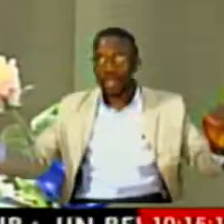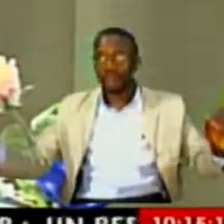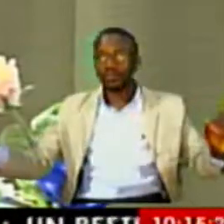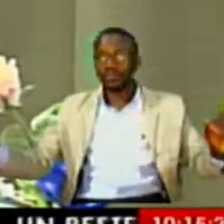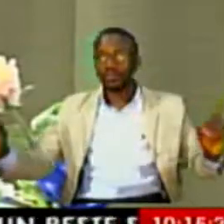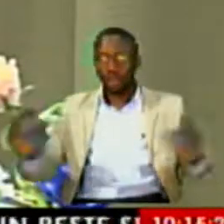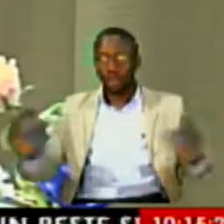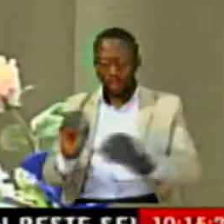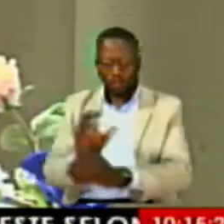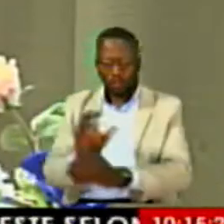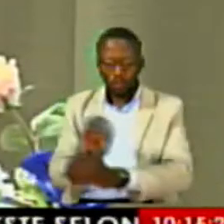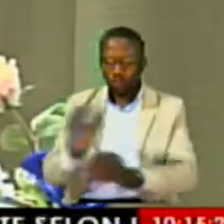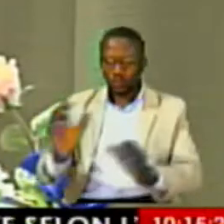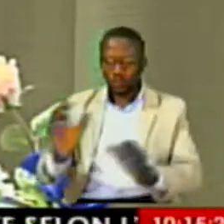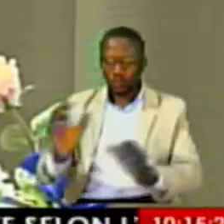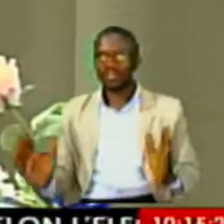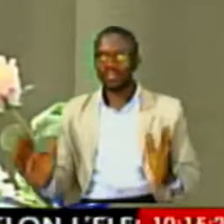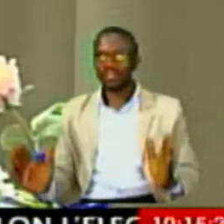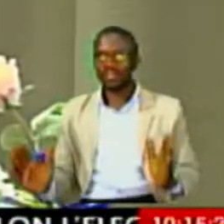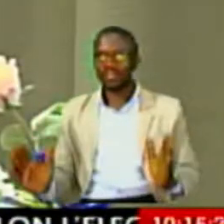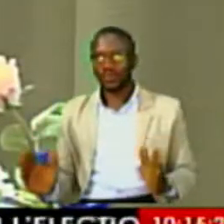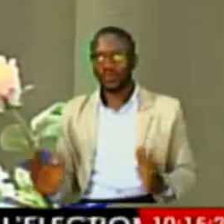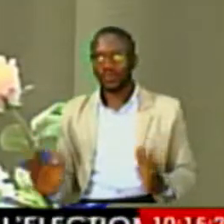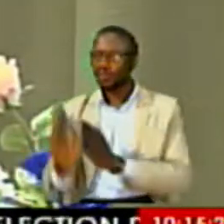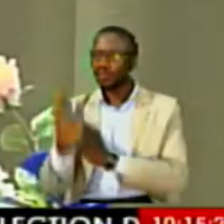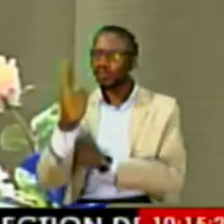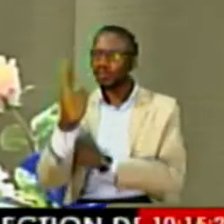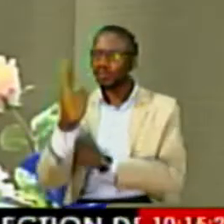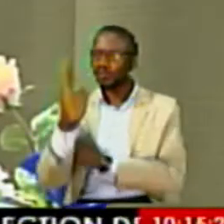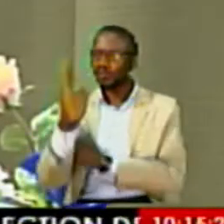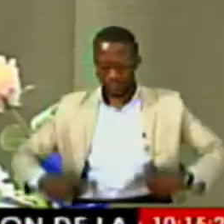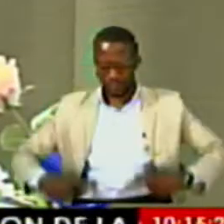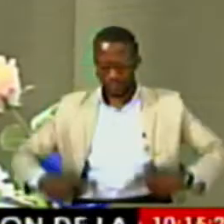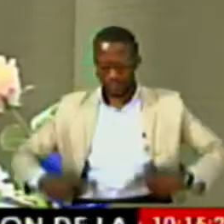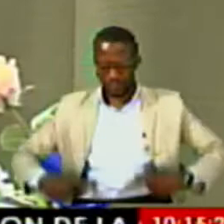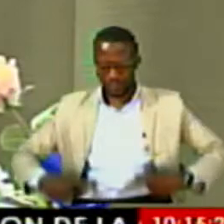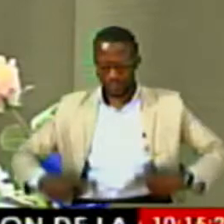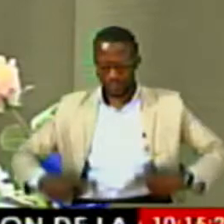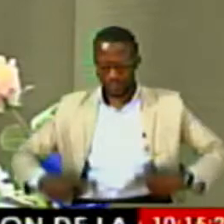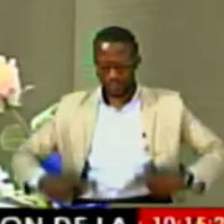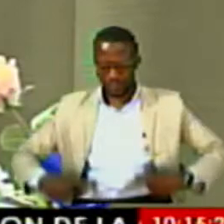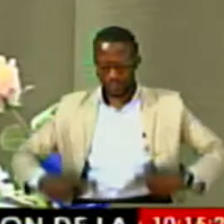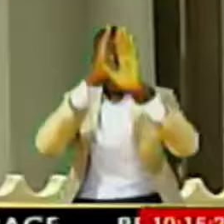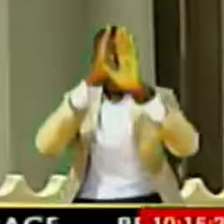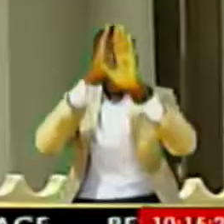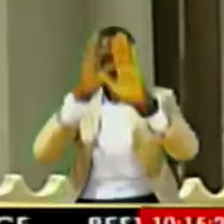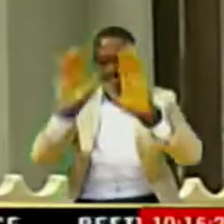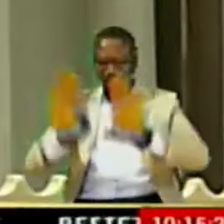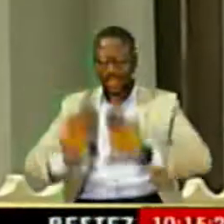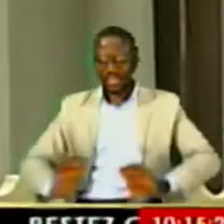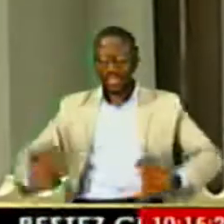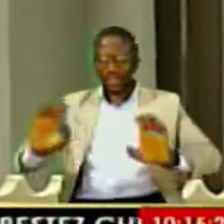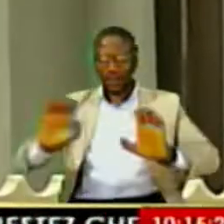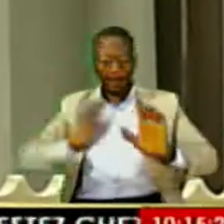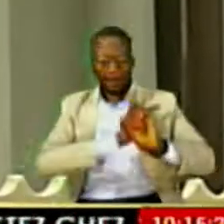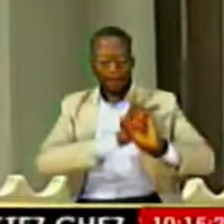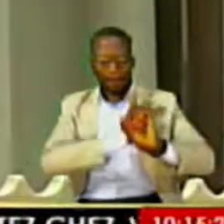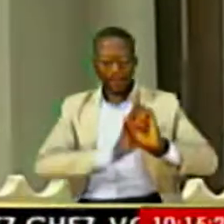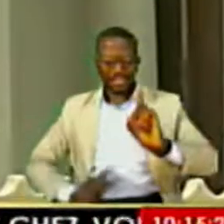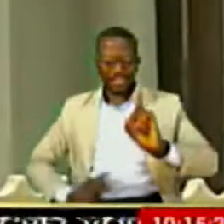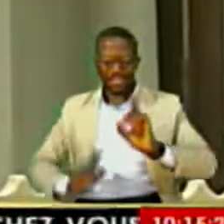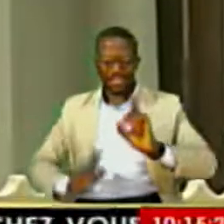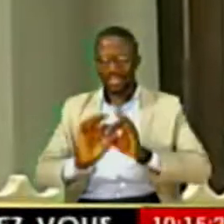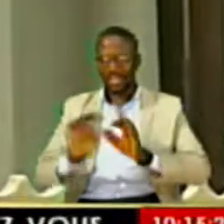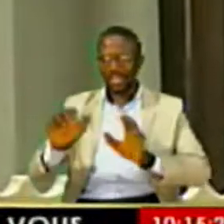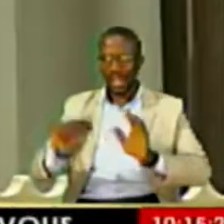Conseiller, Counselor, Dieu Puissant, Mighty God, Père Éternel, Everlasting Father, Prince de la Paix,